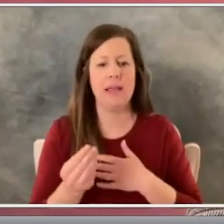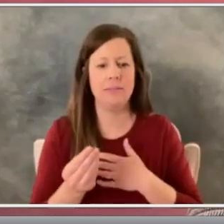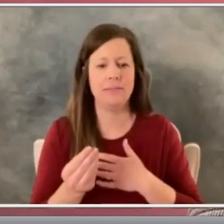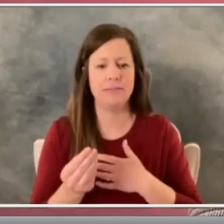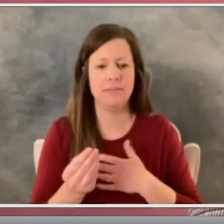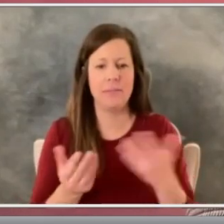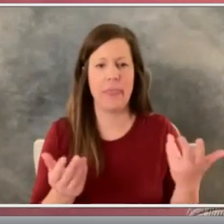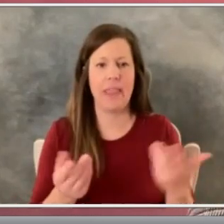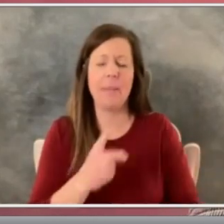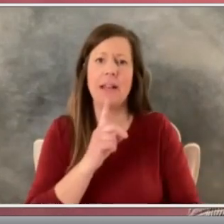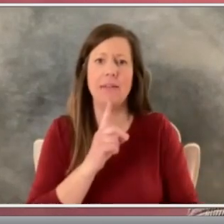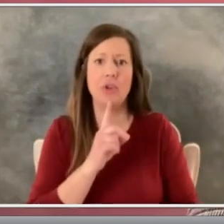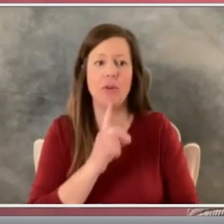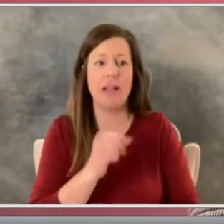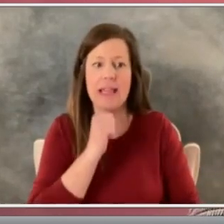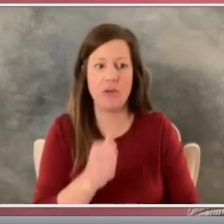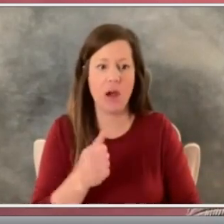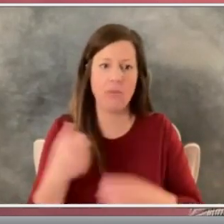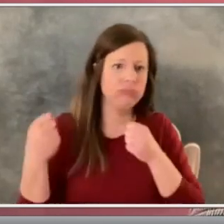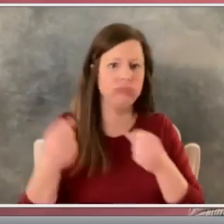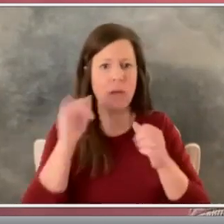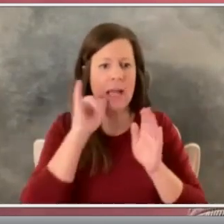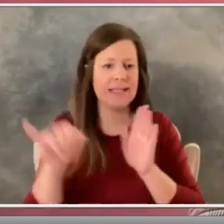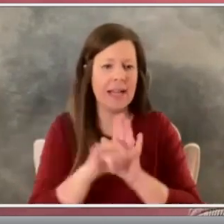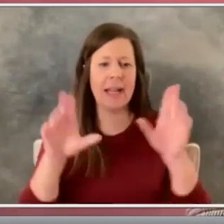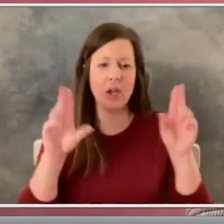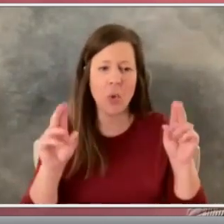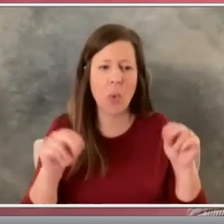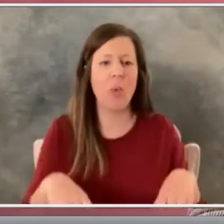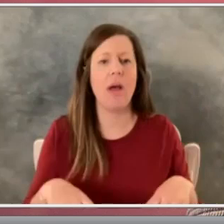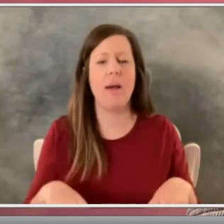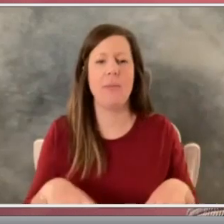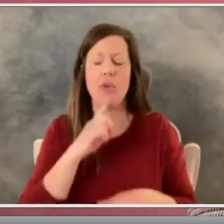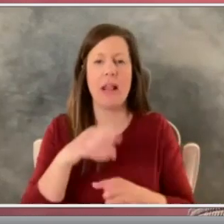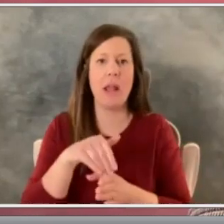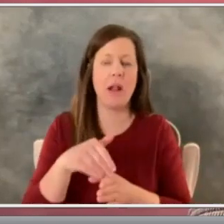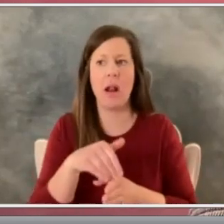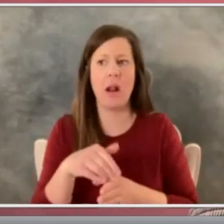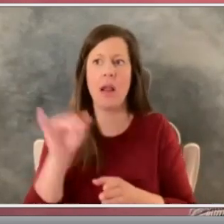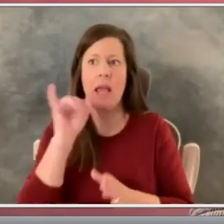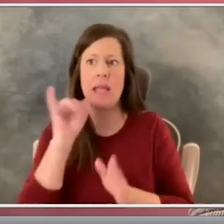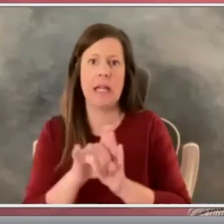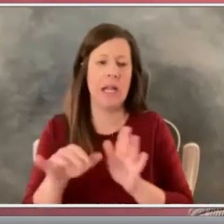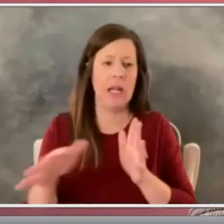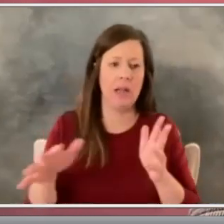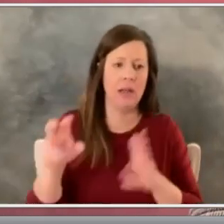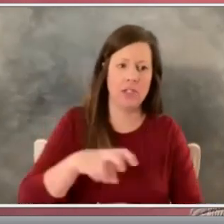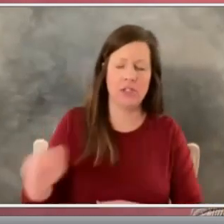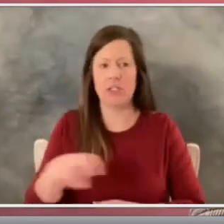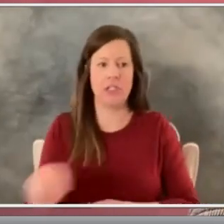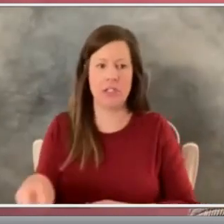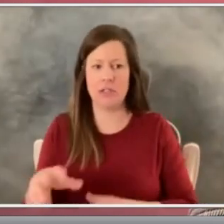solid identity pieces. These are fragile, paper thin identity pieces that have to fall by the